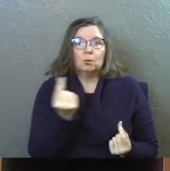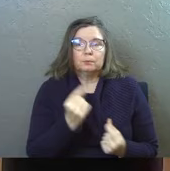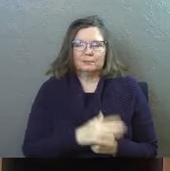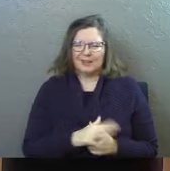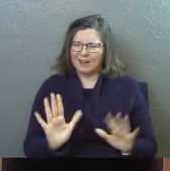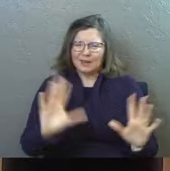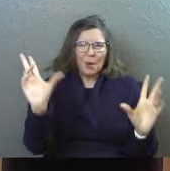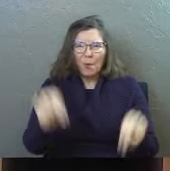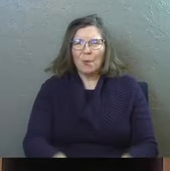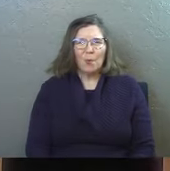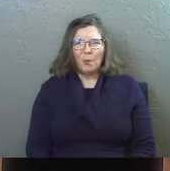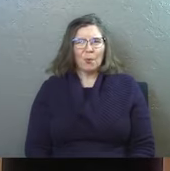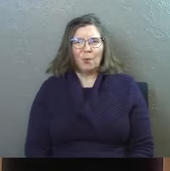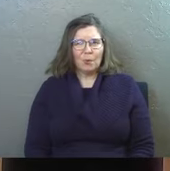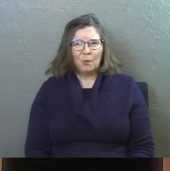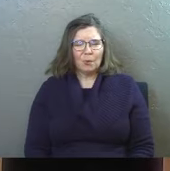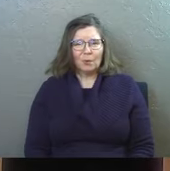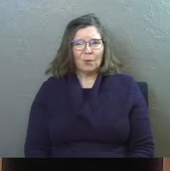no